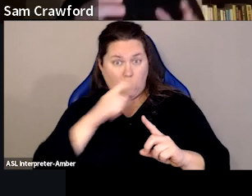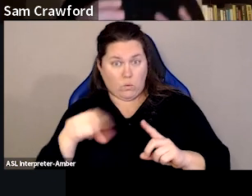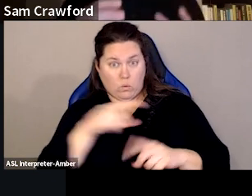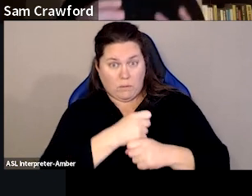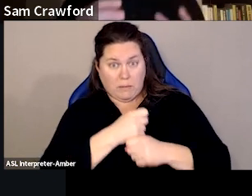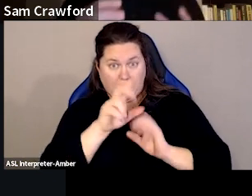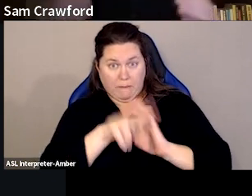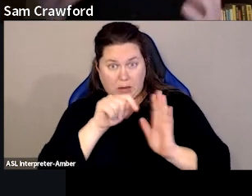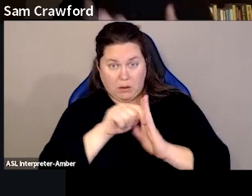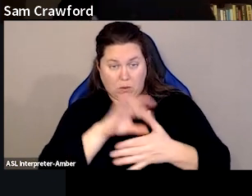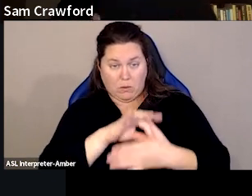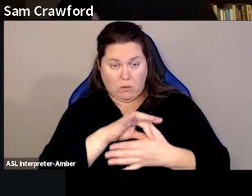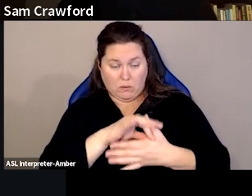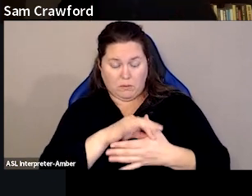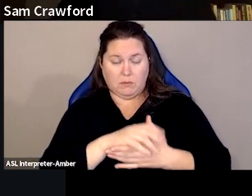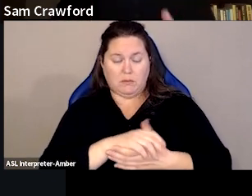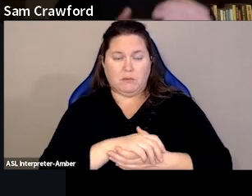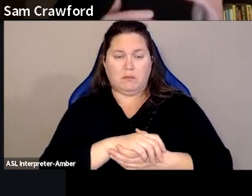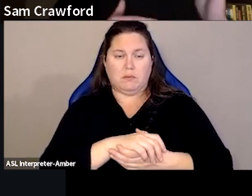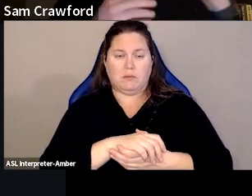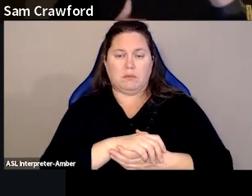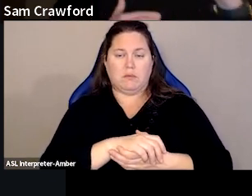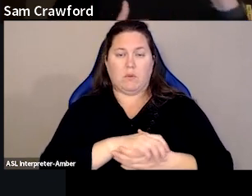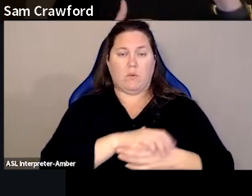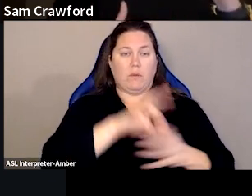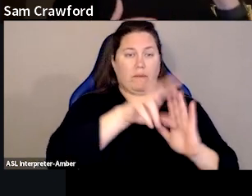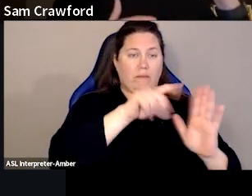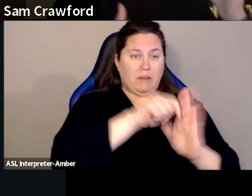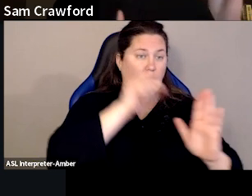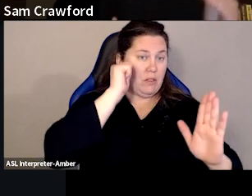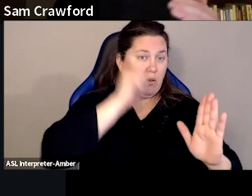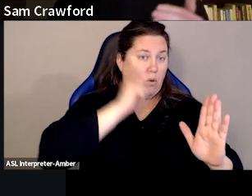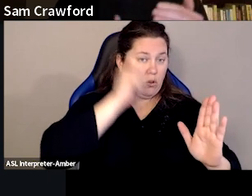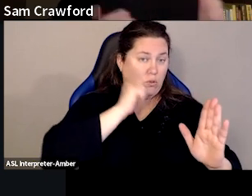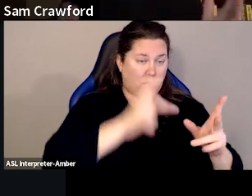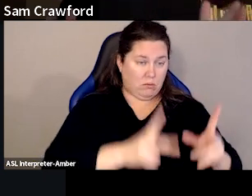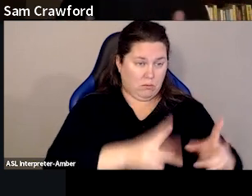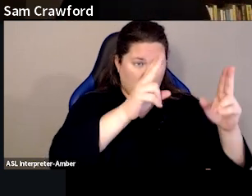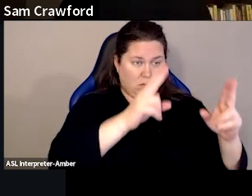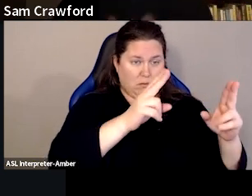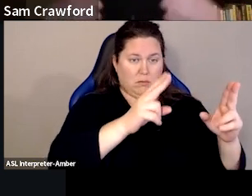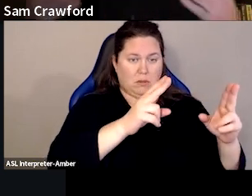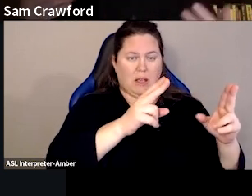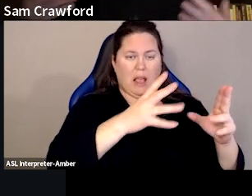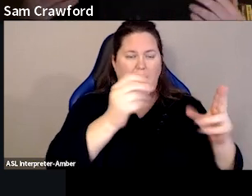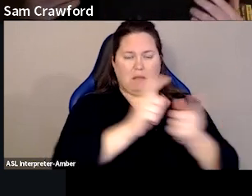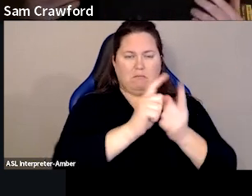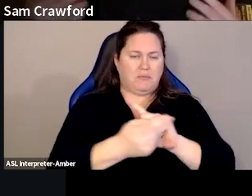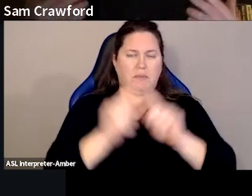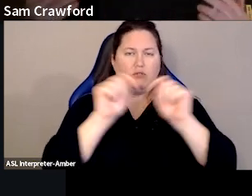what Descript does is it takes the audio from your videos and it creates these transcripts within seconds.